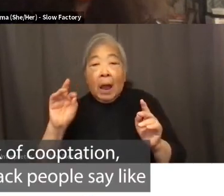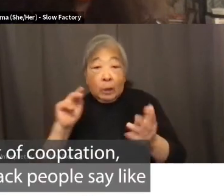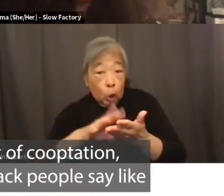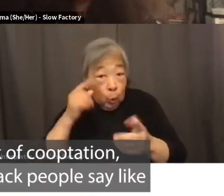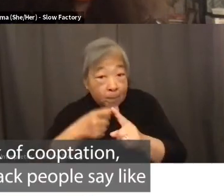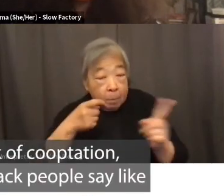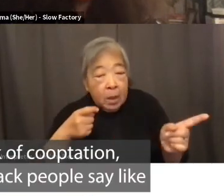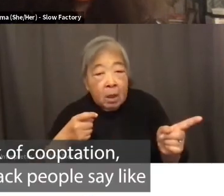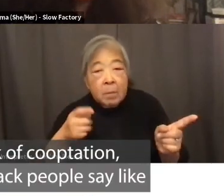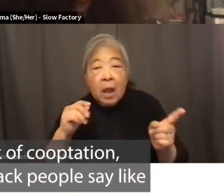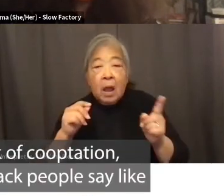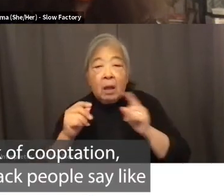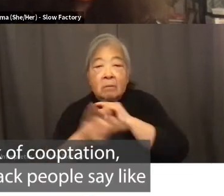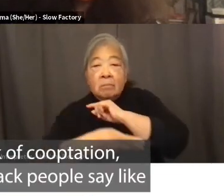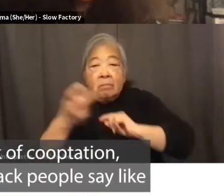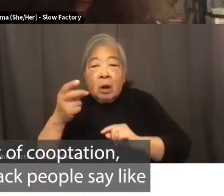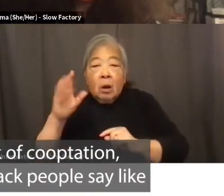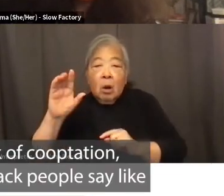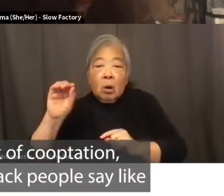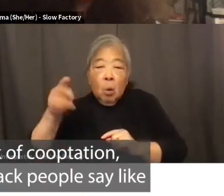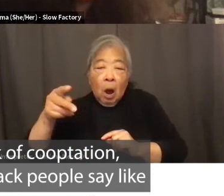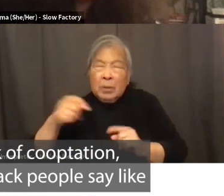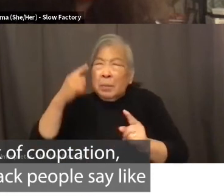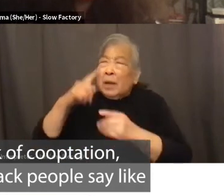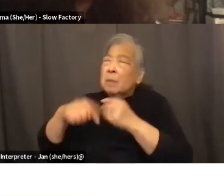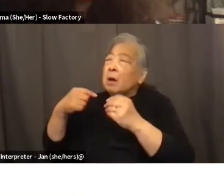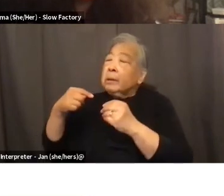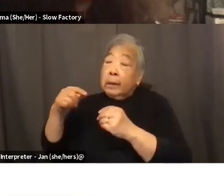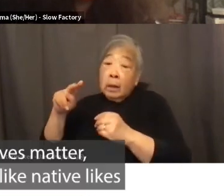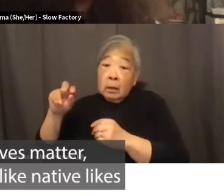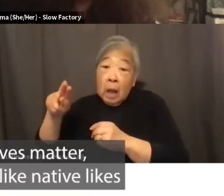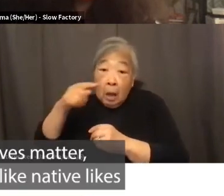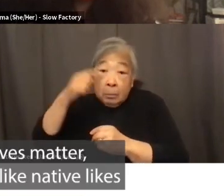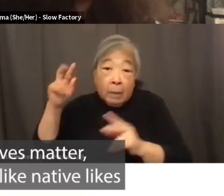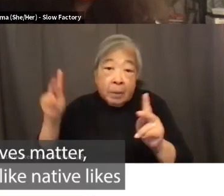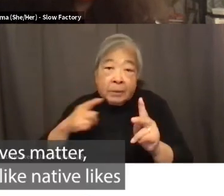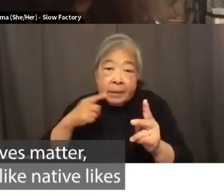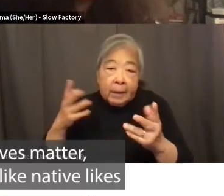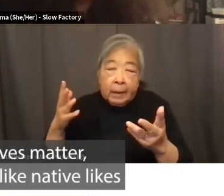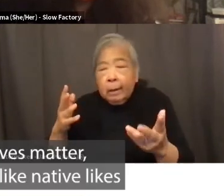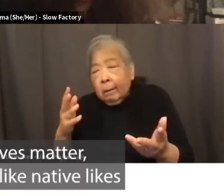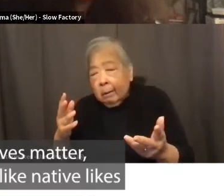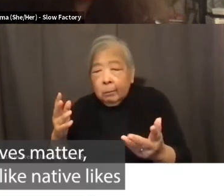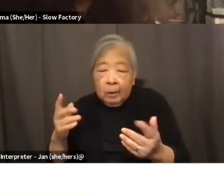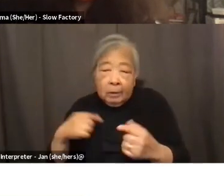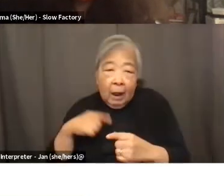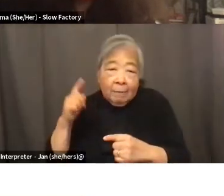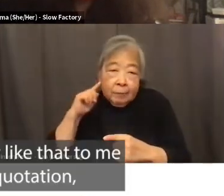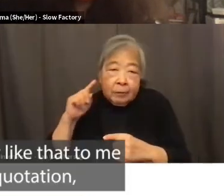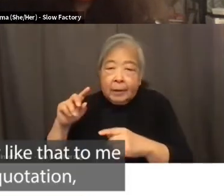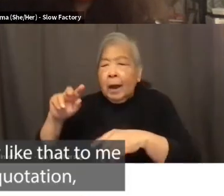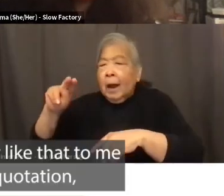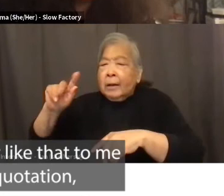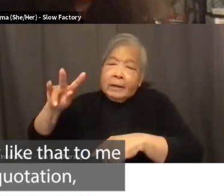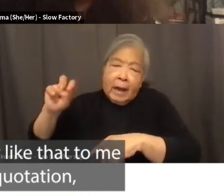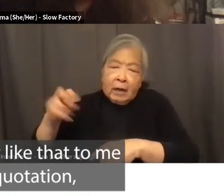of co-optation, I think of when non-Black people say like whatever lives matter, like I've heard like Native lives matter, like Asian